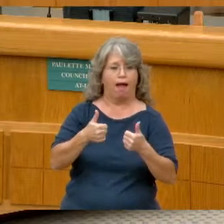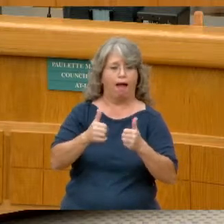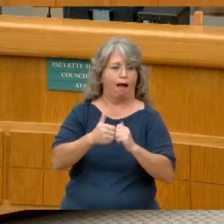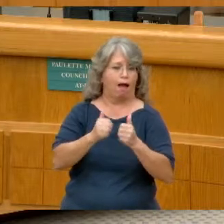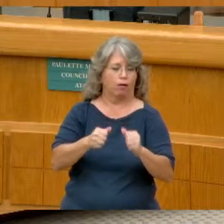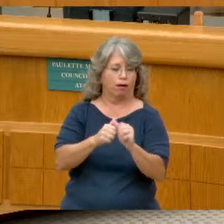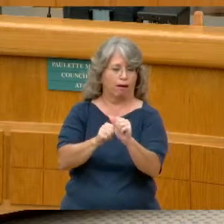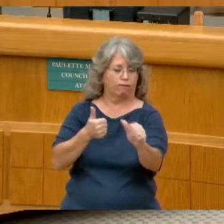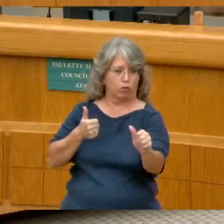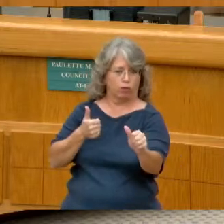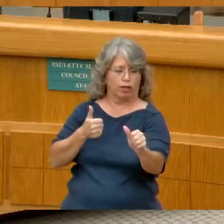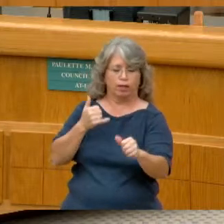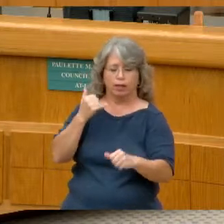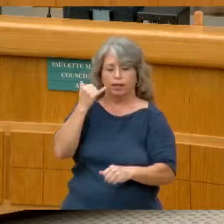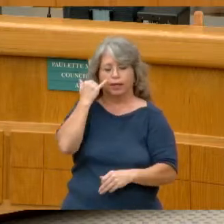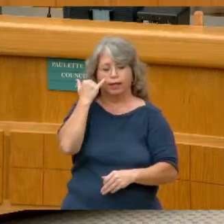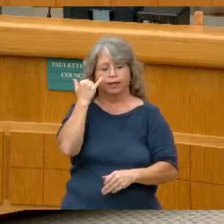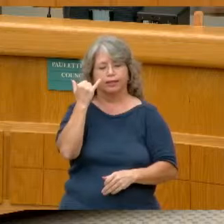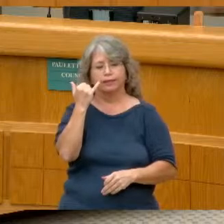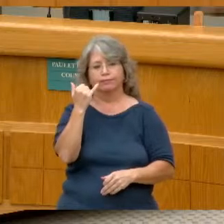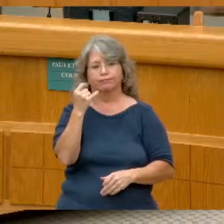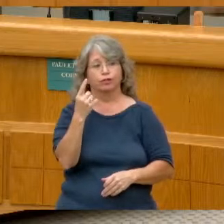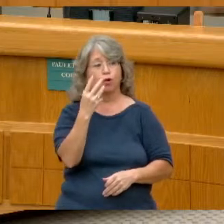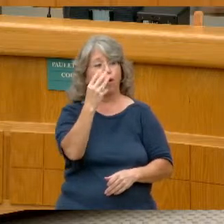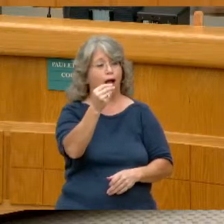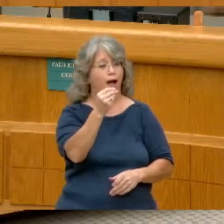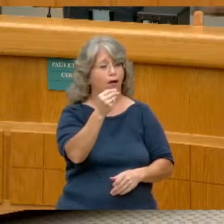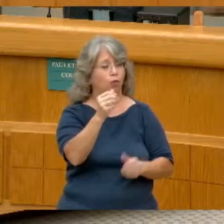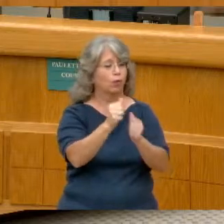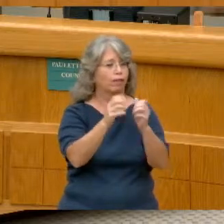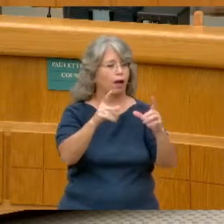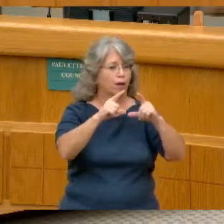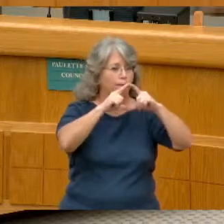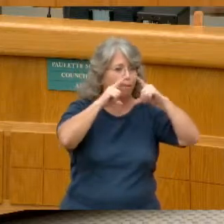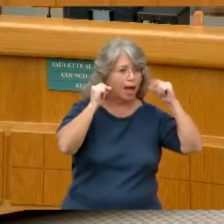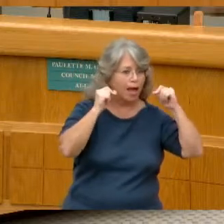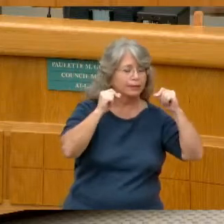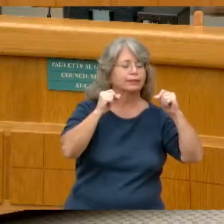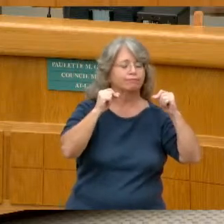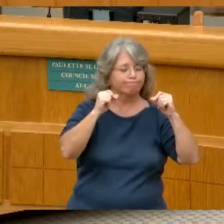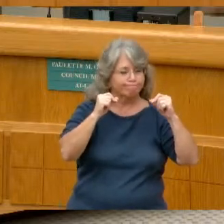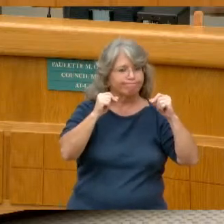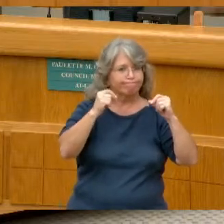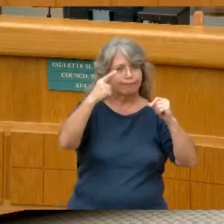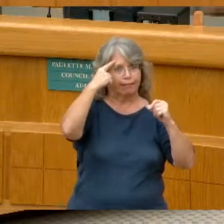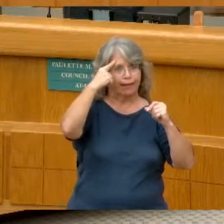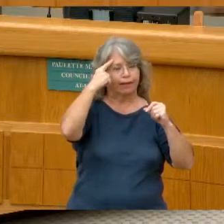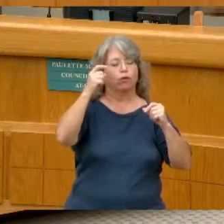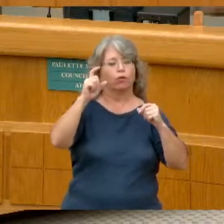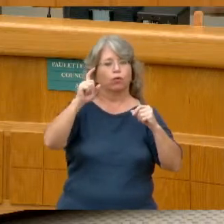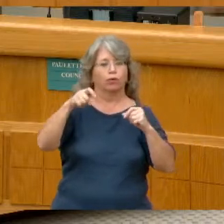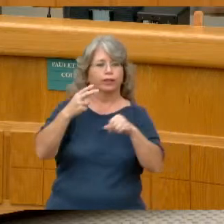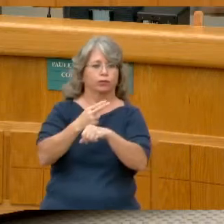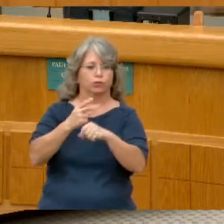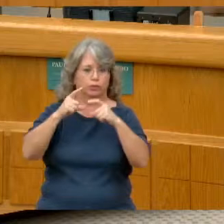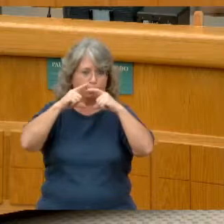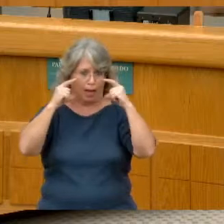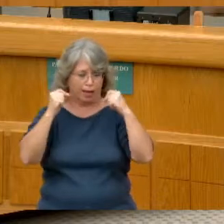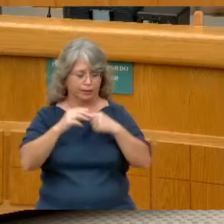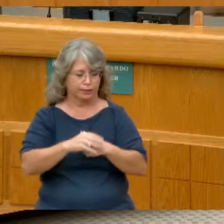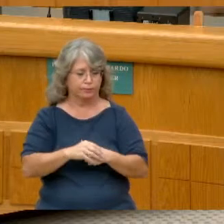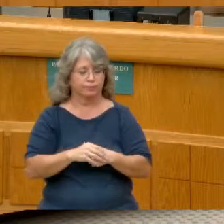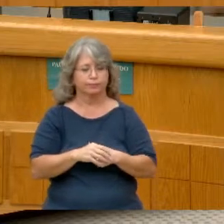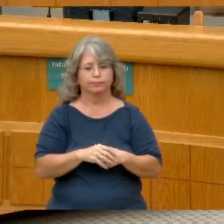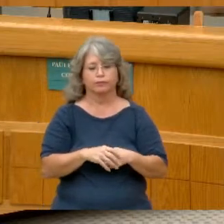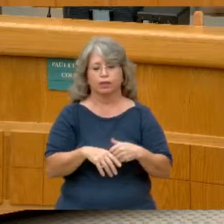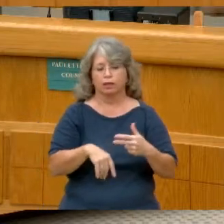certain situations, maybe try to wear the mask again. If you're outside, wear a mask. If you're outside your home. You